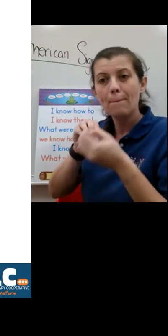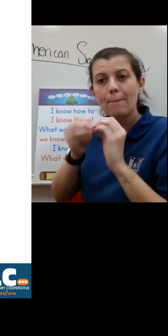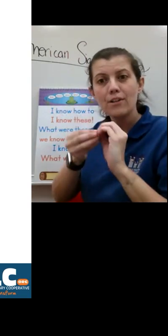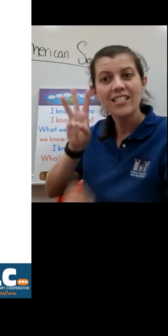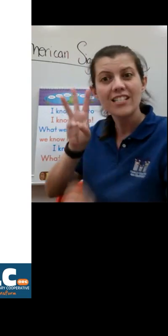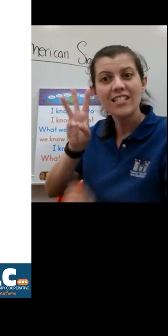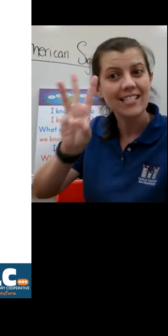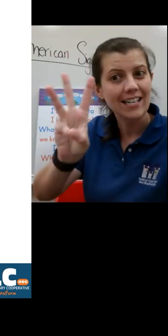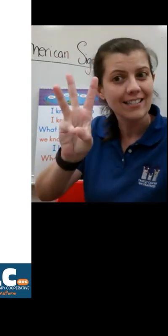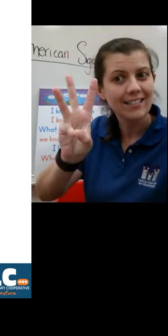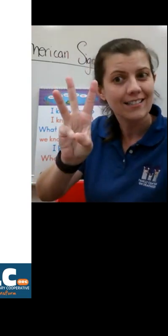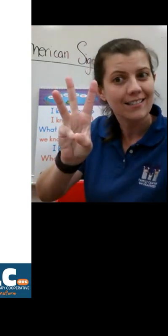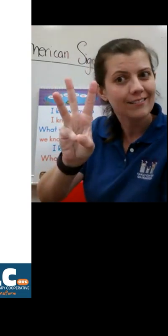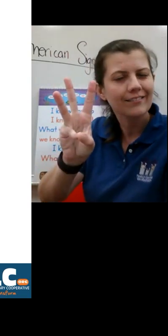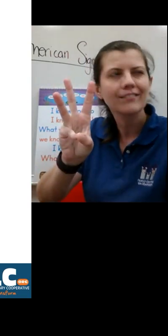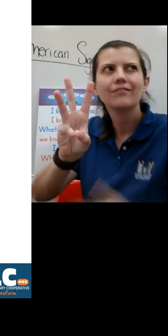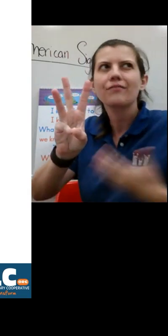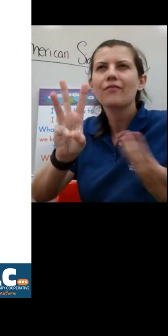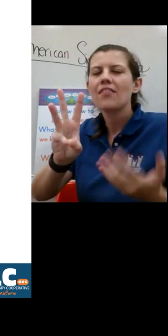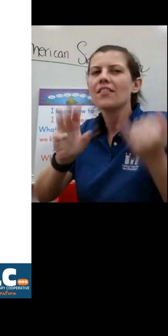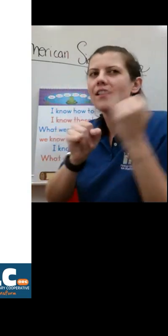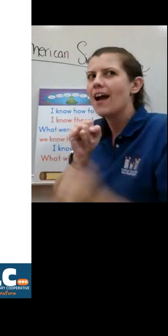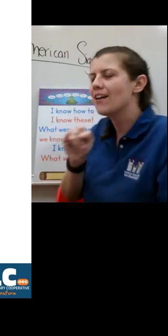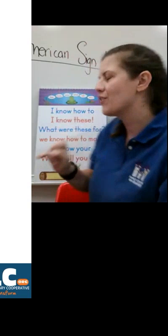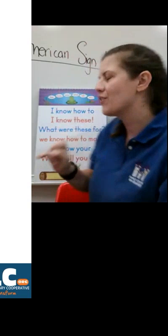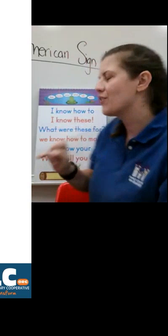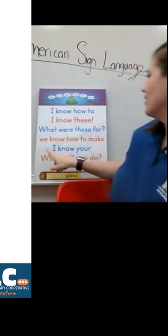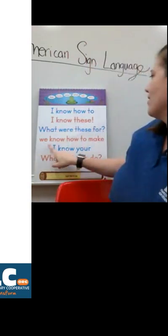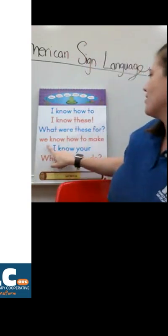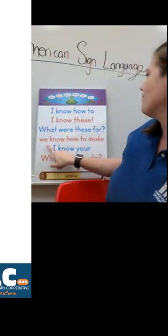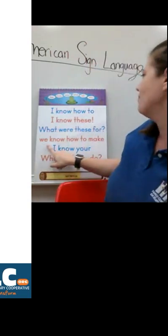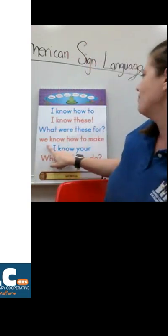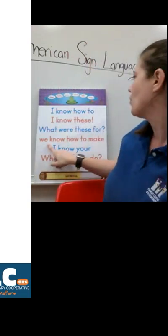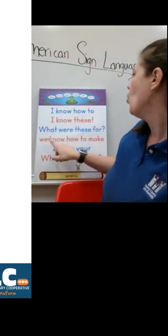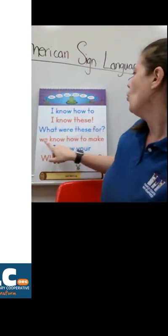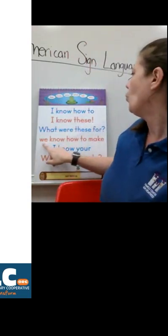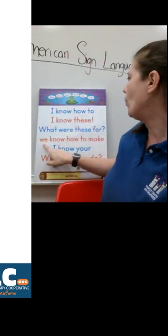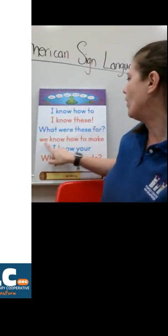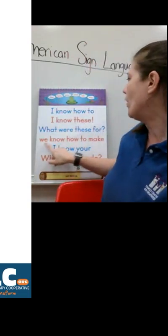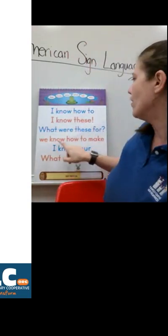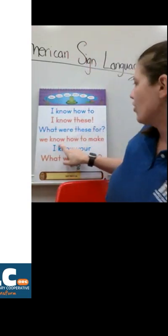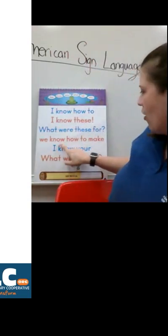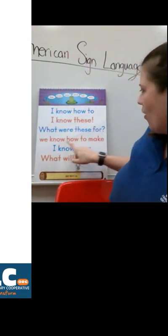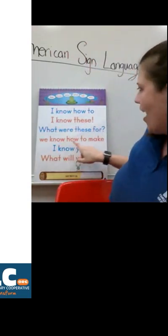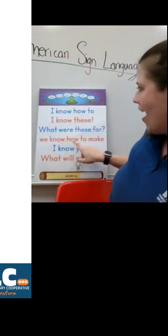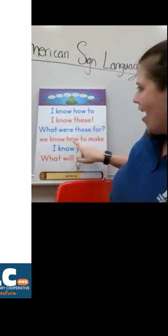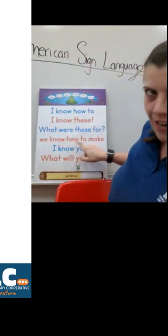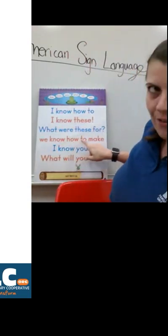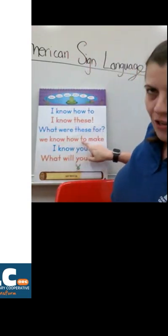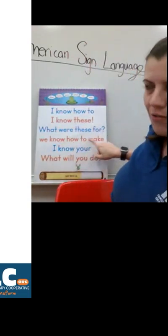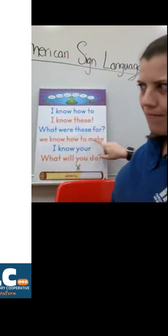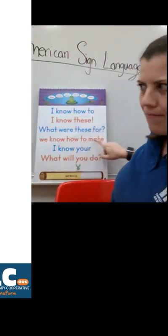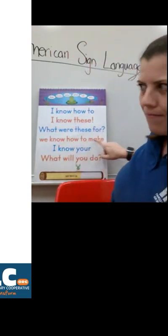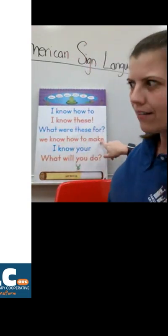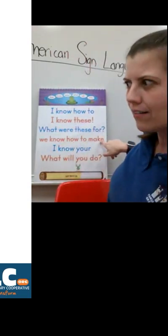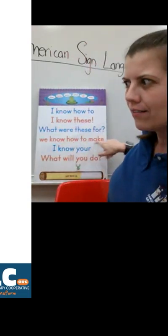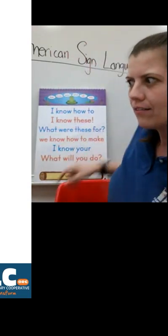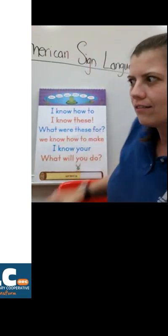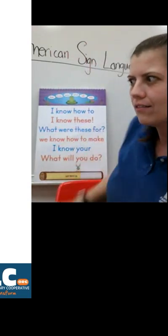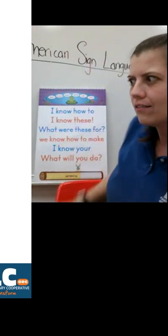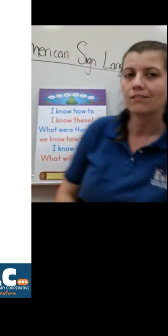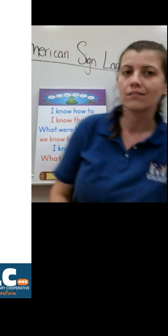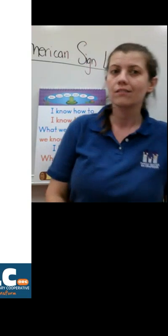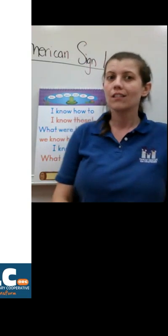And then number 6. The last one is we know how to